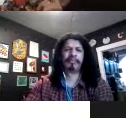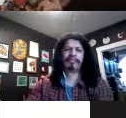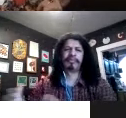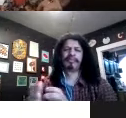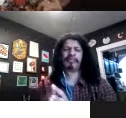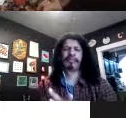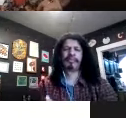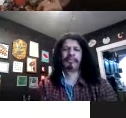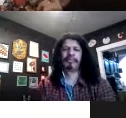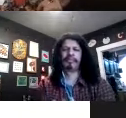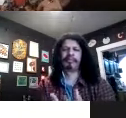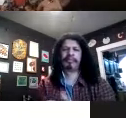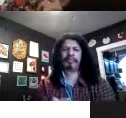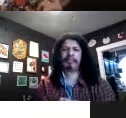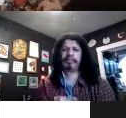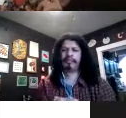Shady to